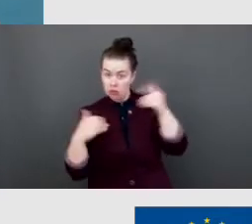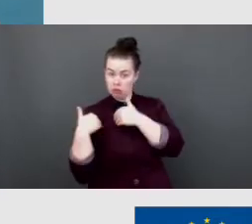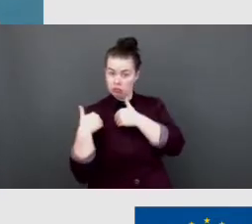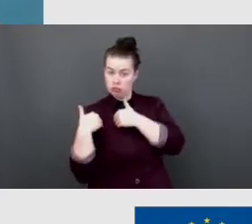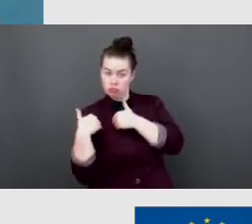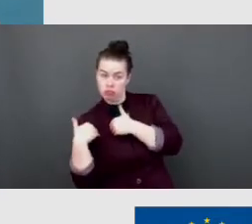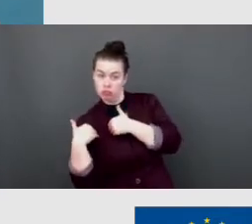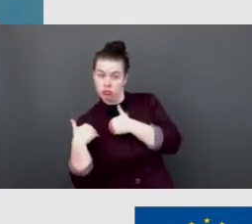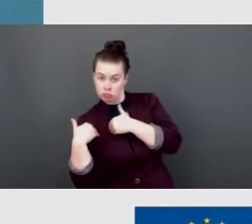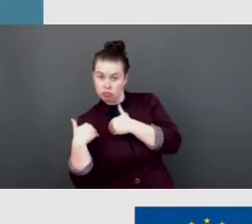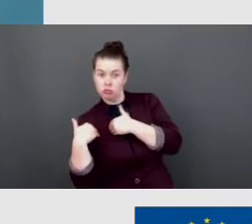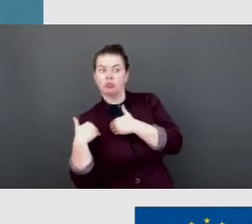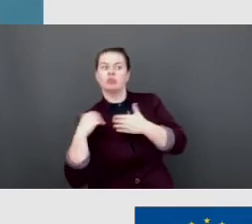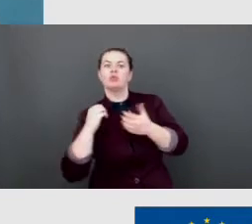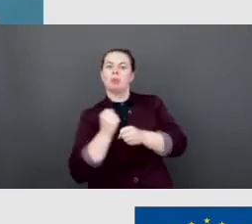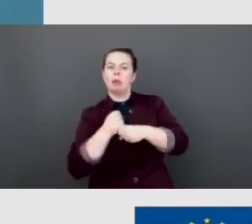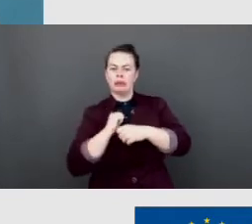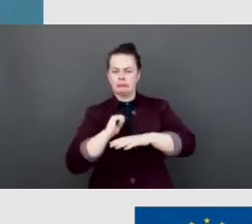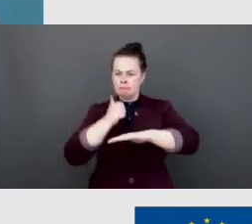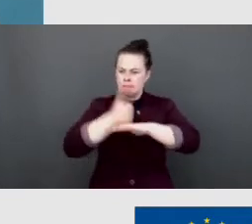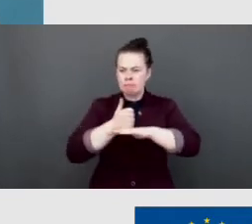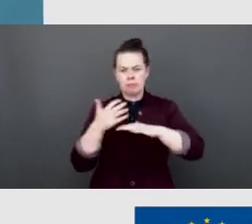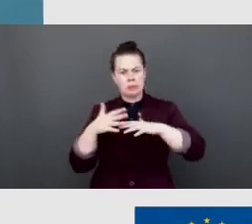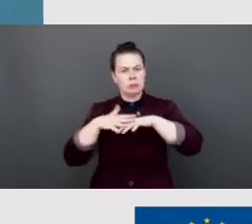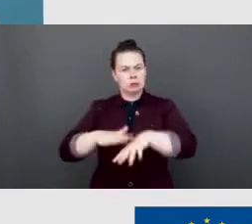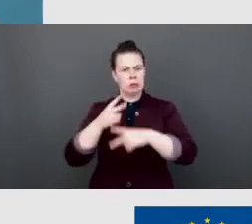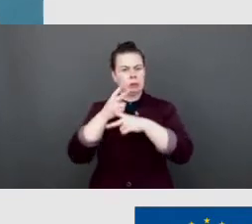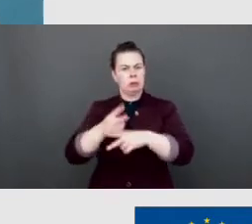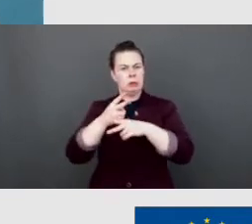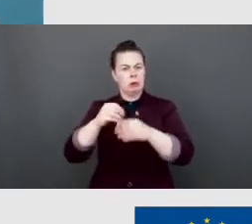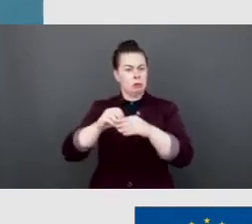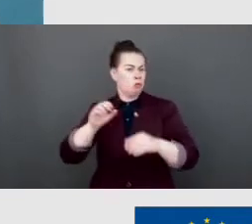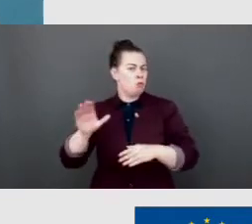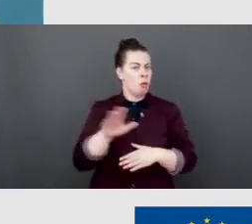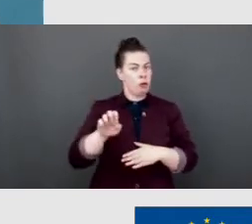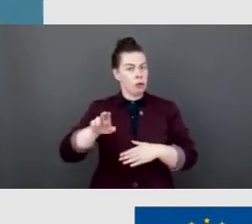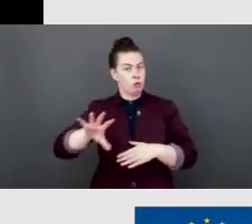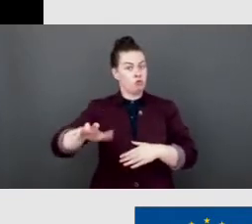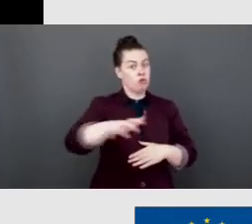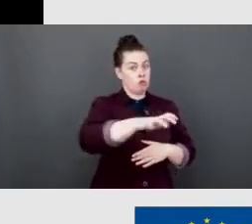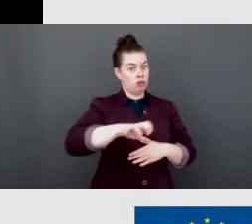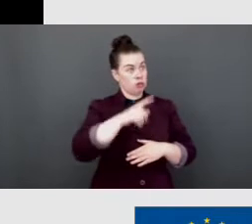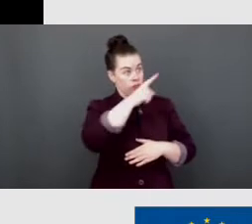in ensuring the establishment of integrated care across all EU member states?